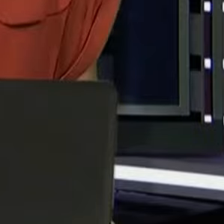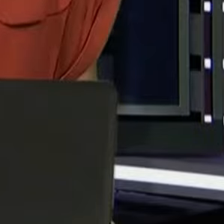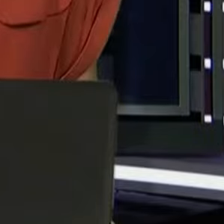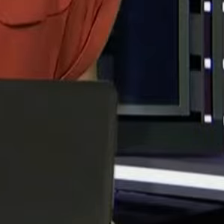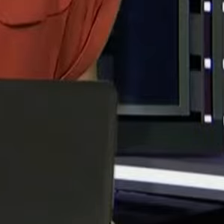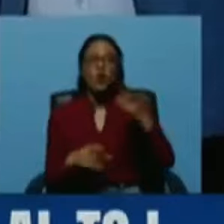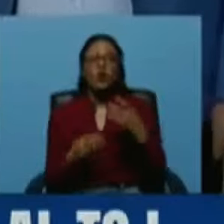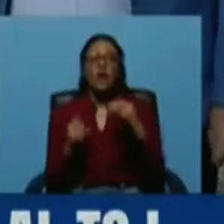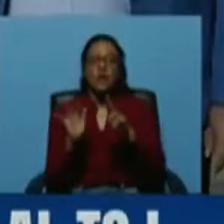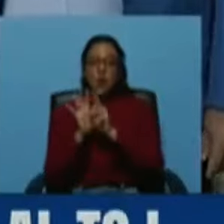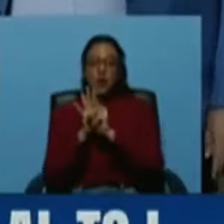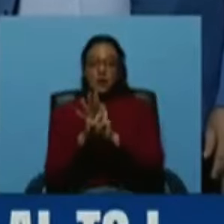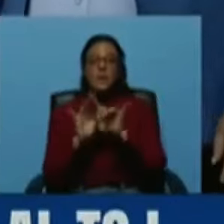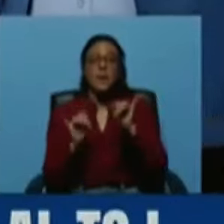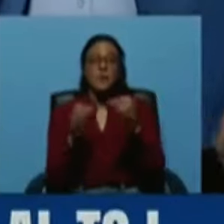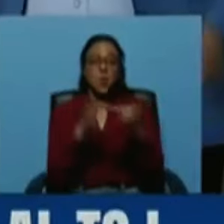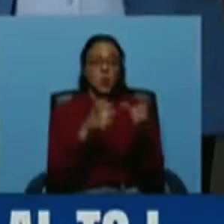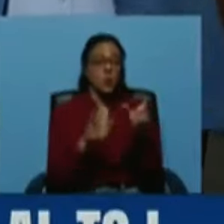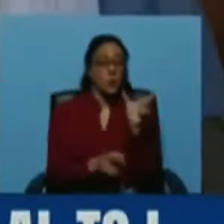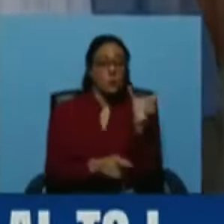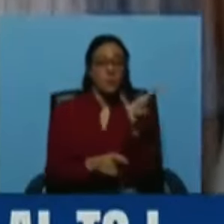images.